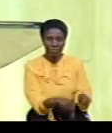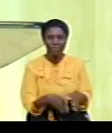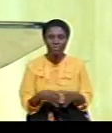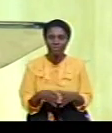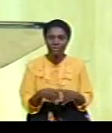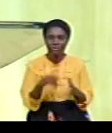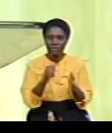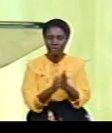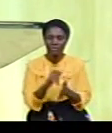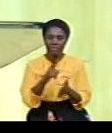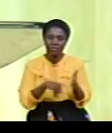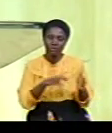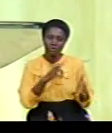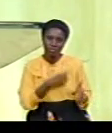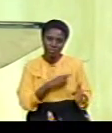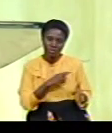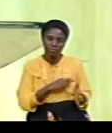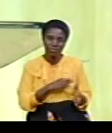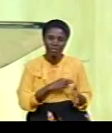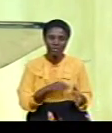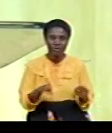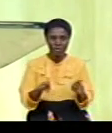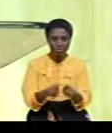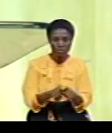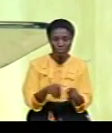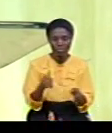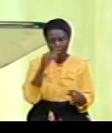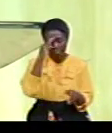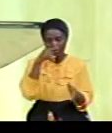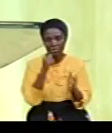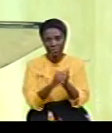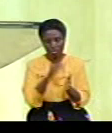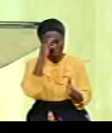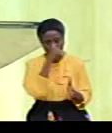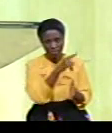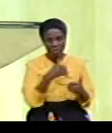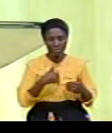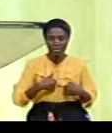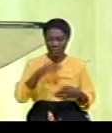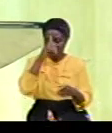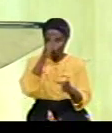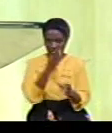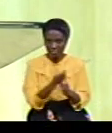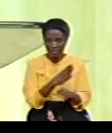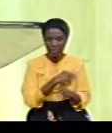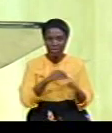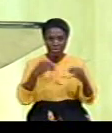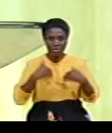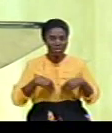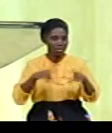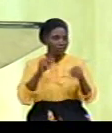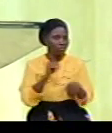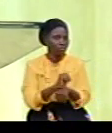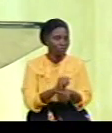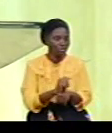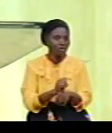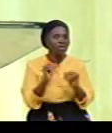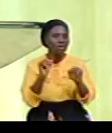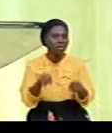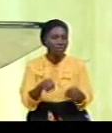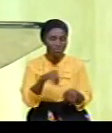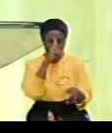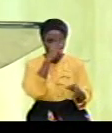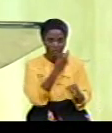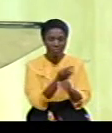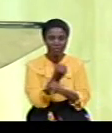and have no works, can faith save him? And then in chapter 3, verse 1, it says, my brethren, be not many